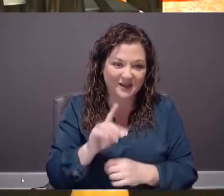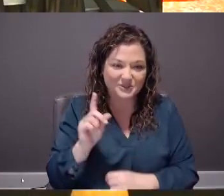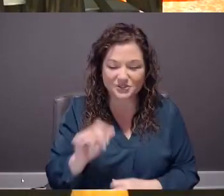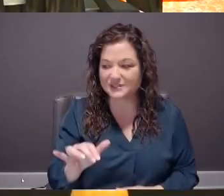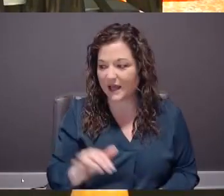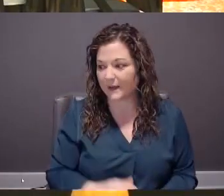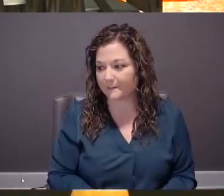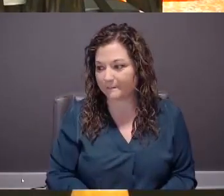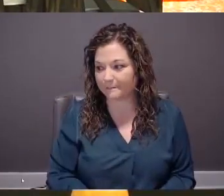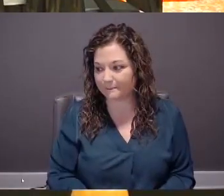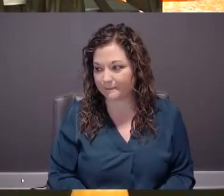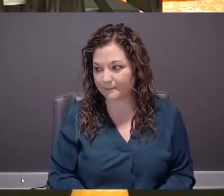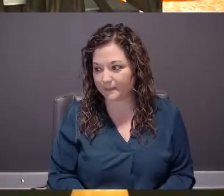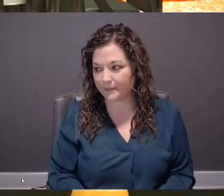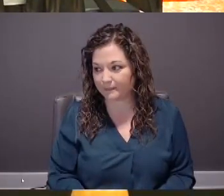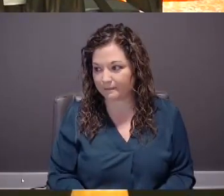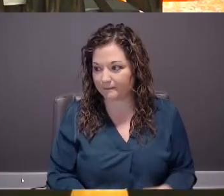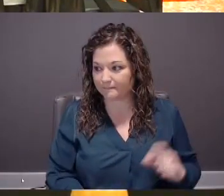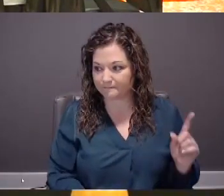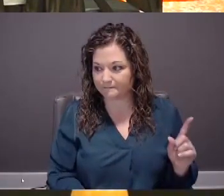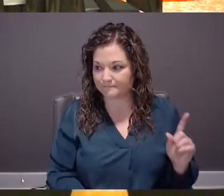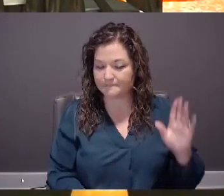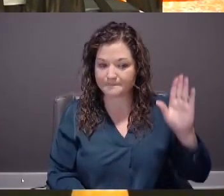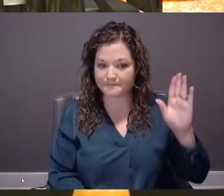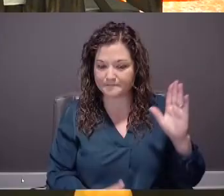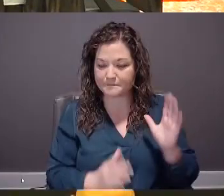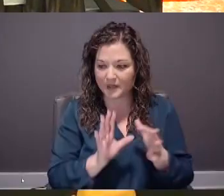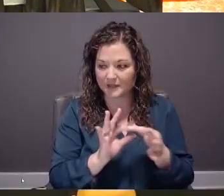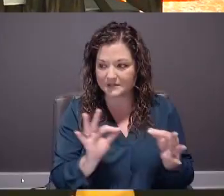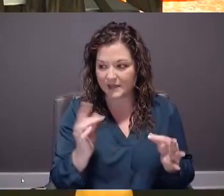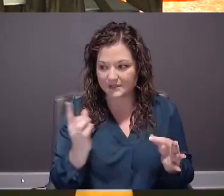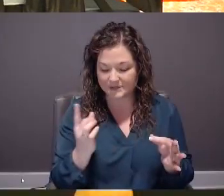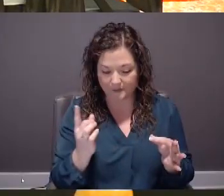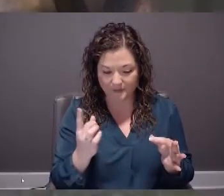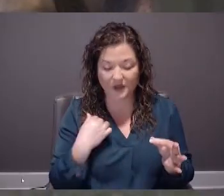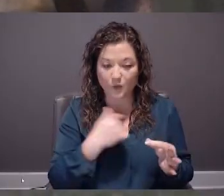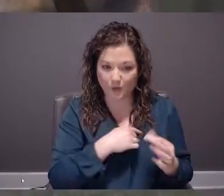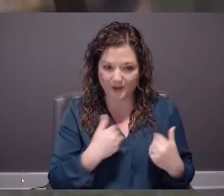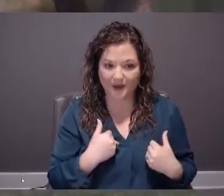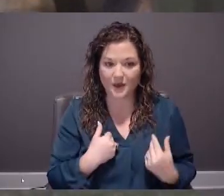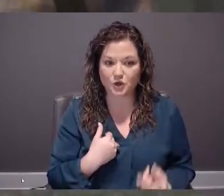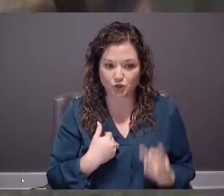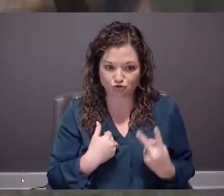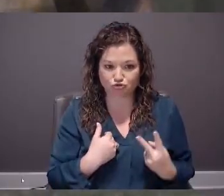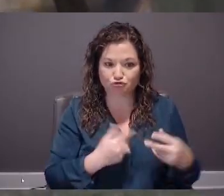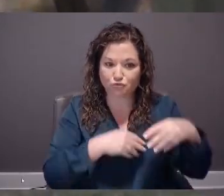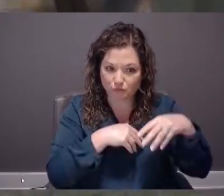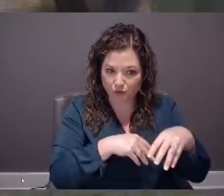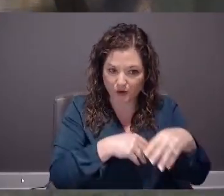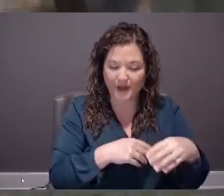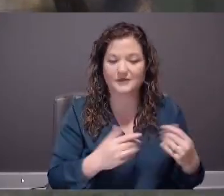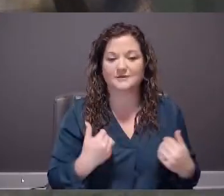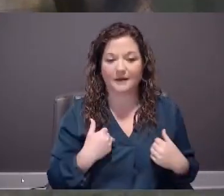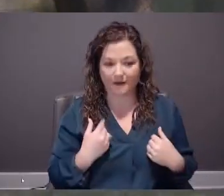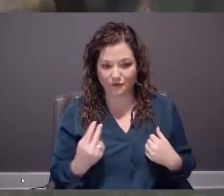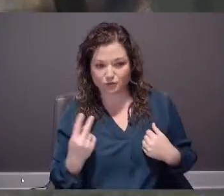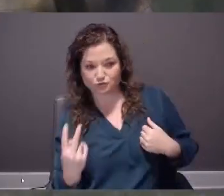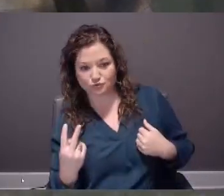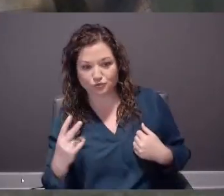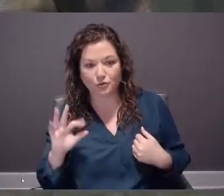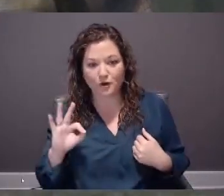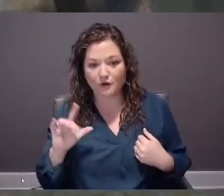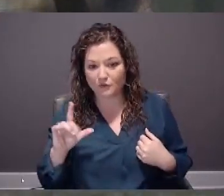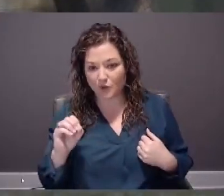Bradley, I want to say something. We've had two parades and we've been in two floats. And I want